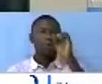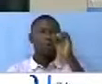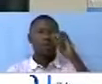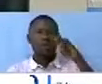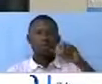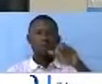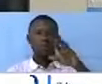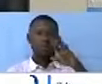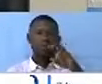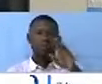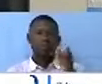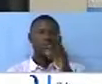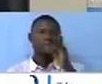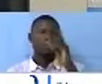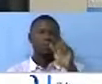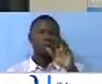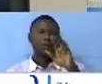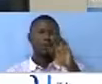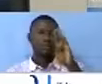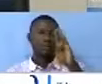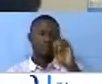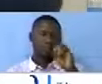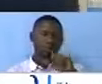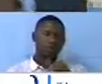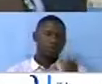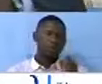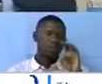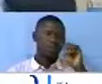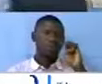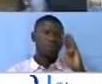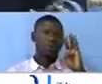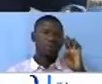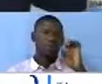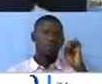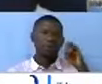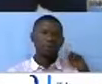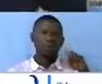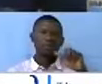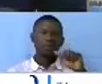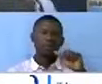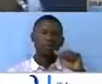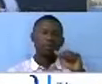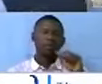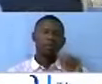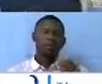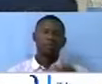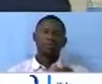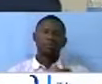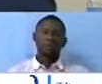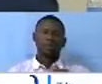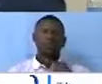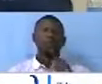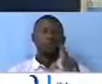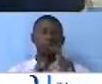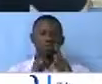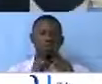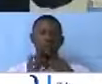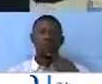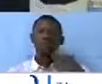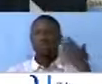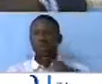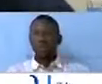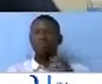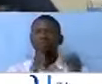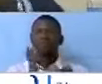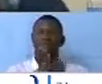So you are telling us what happened. Legi yang ro wah nagli heo. During the investigation. Si jamanu guys subin si